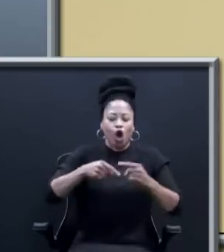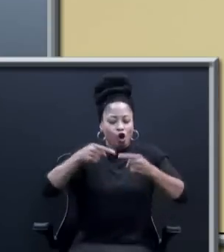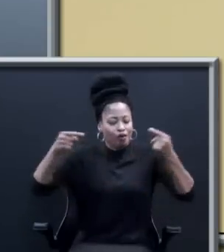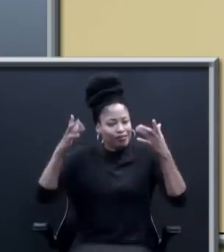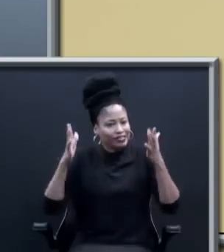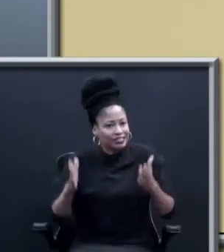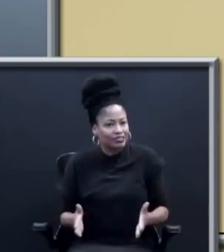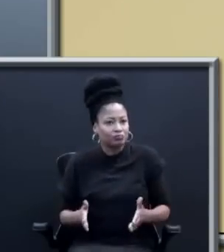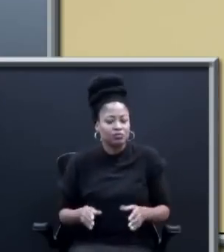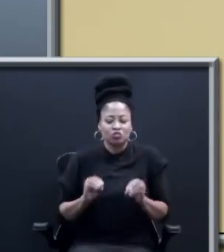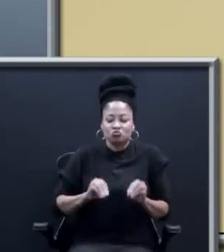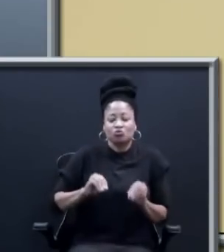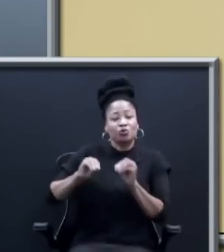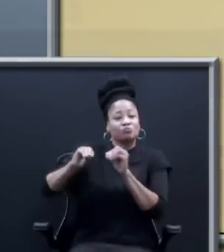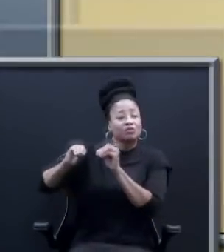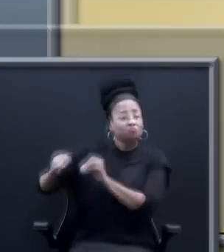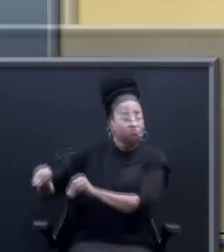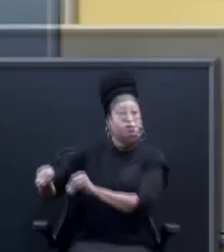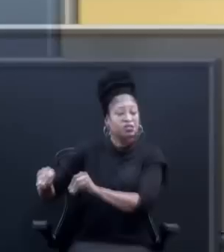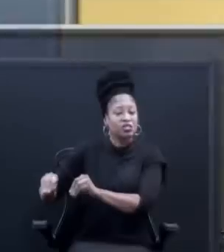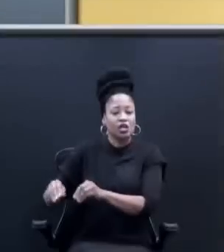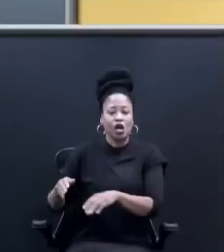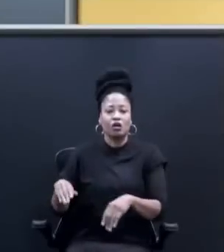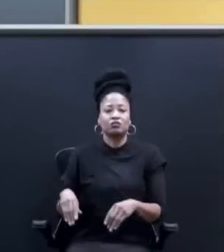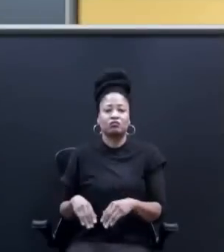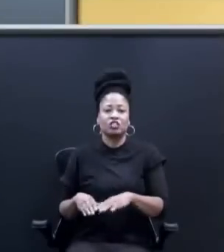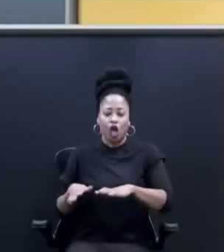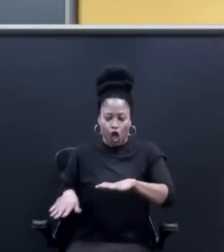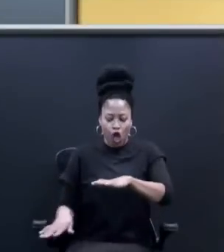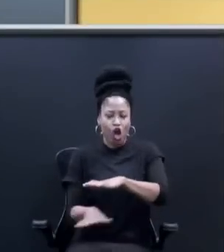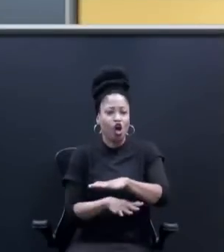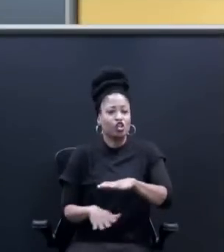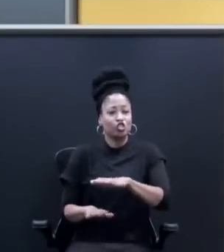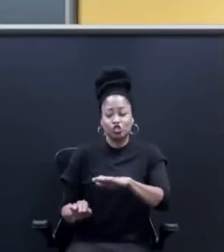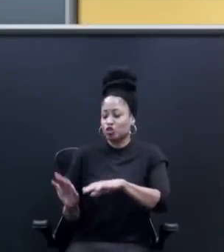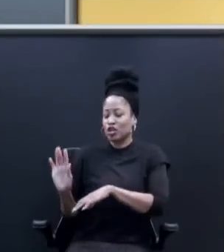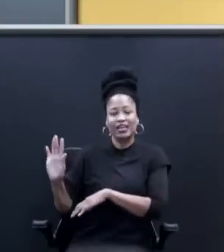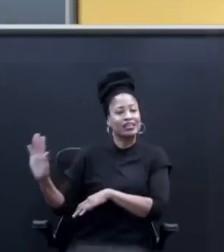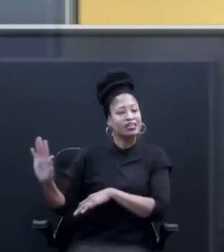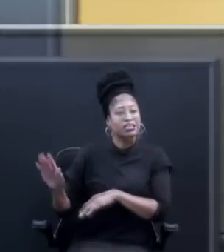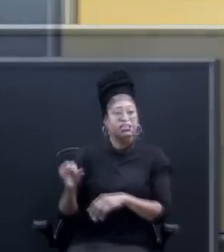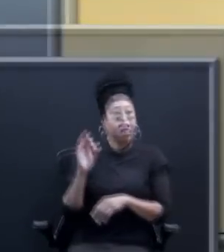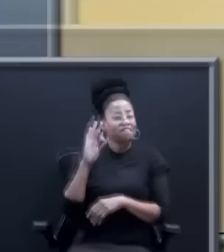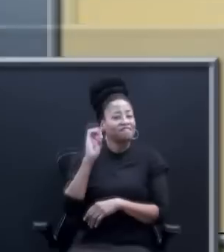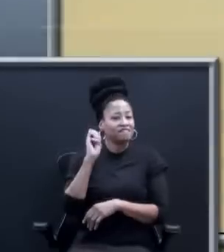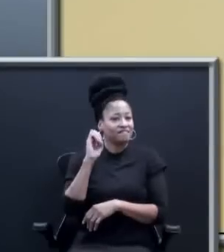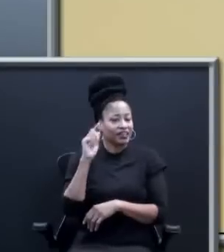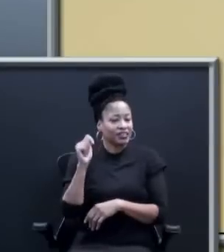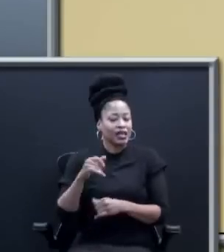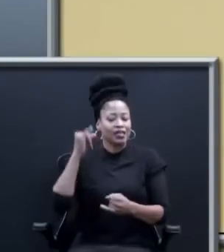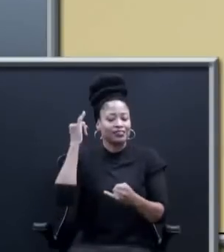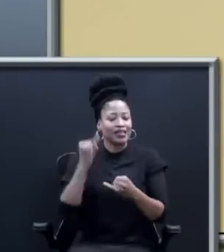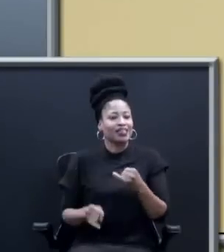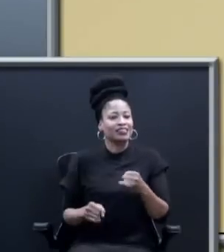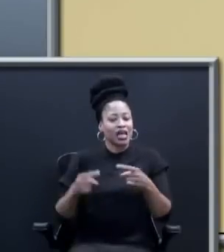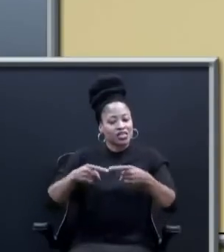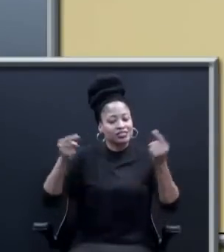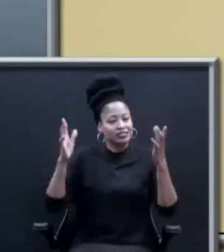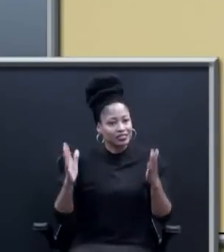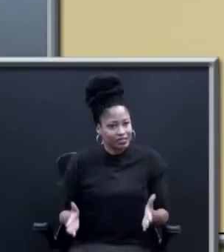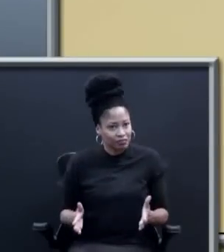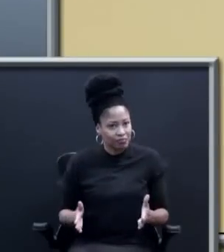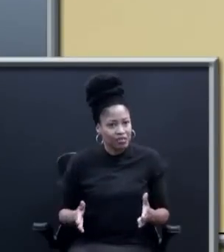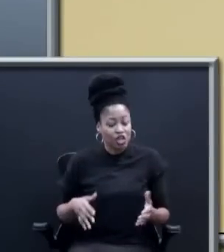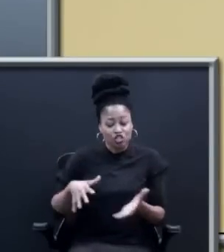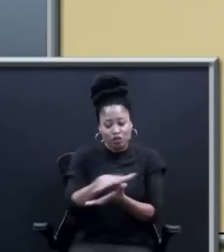Jesus reigned, his kingdom. He got to do that until he put all enemies under his feet. Go ahead. The last enemy that shall be destroyed is death.